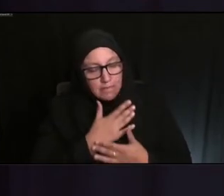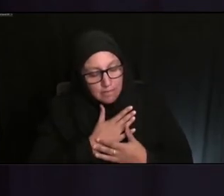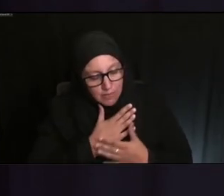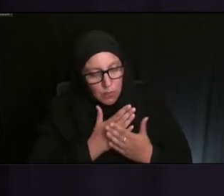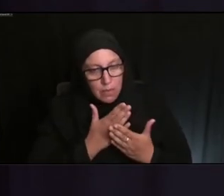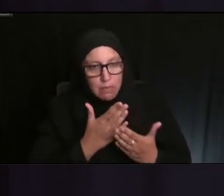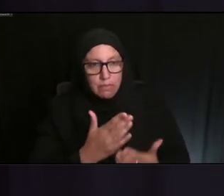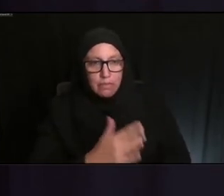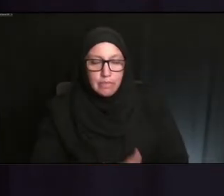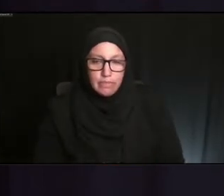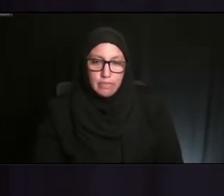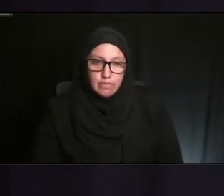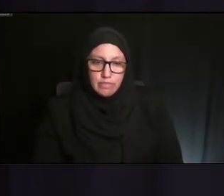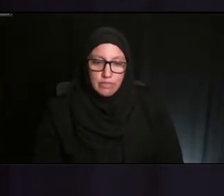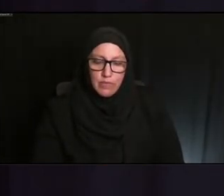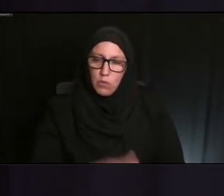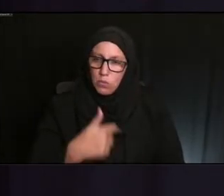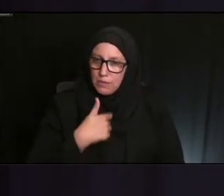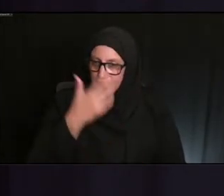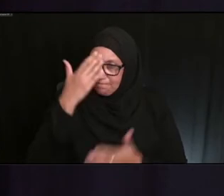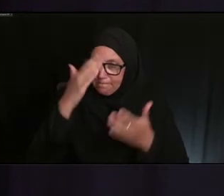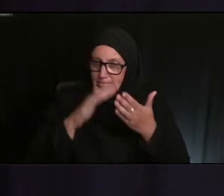What's the purpose of this?